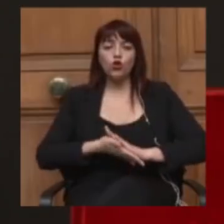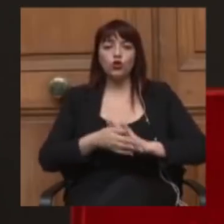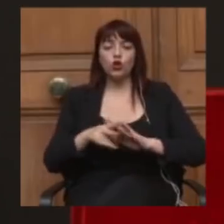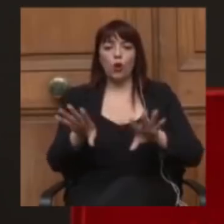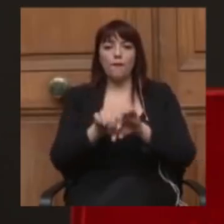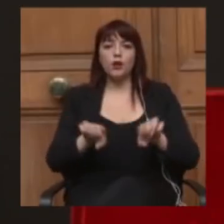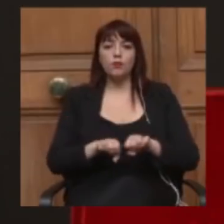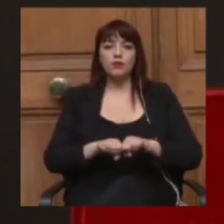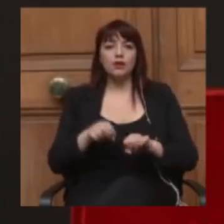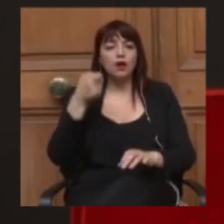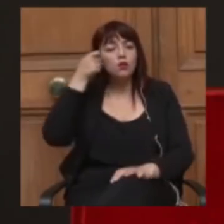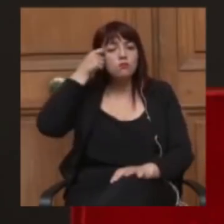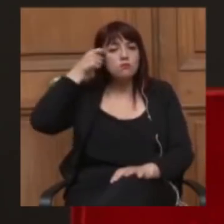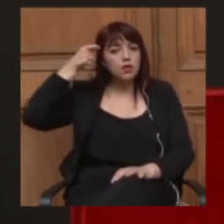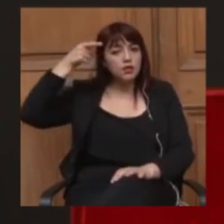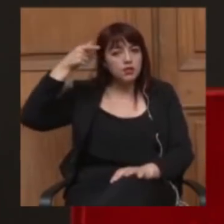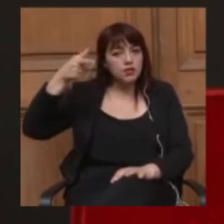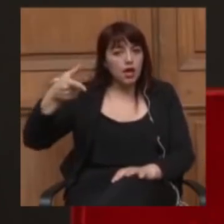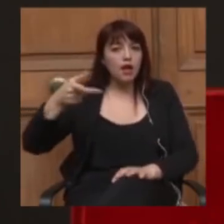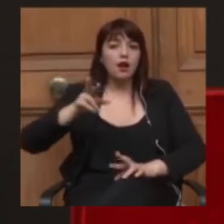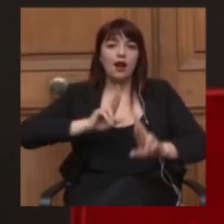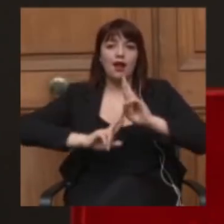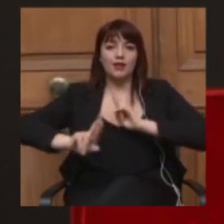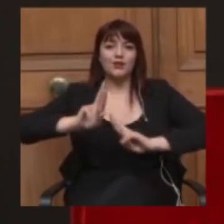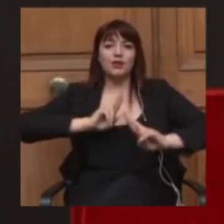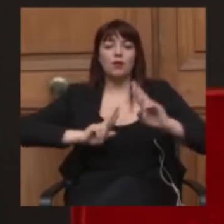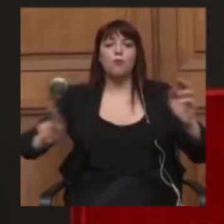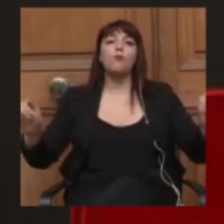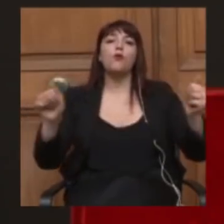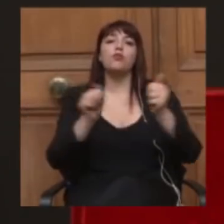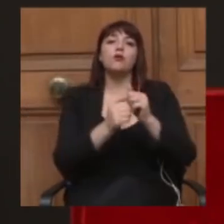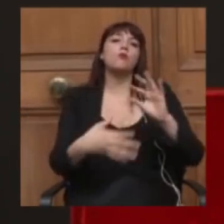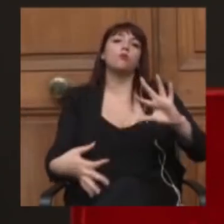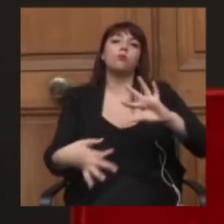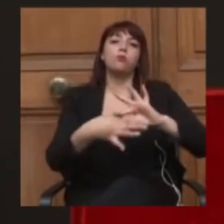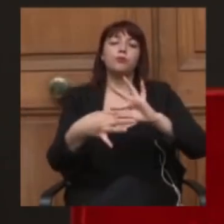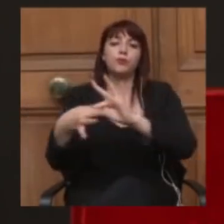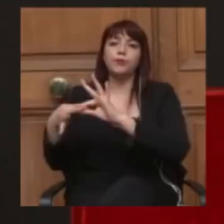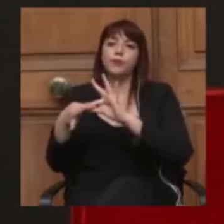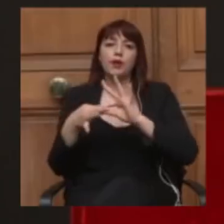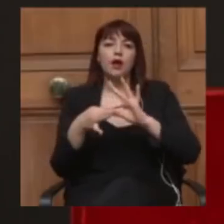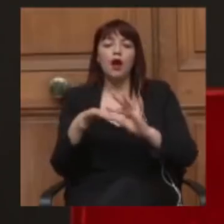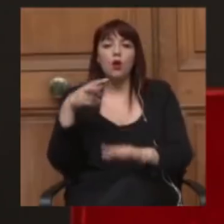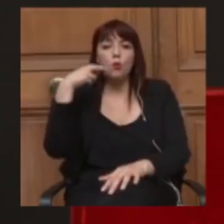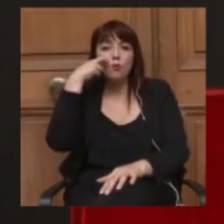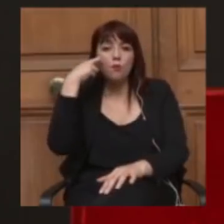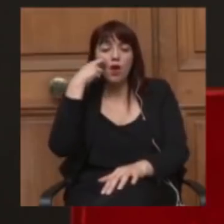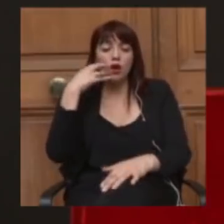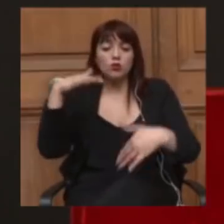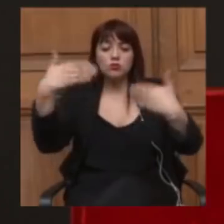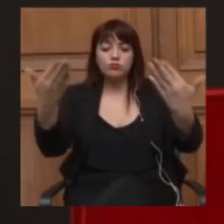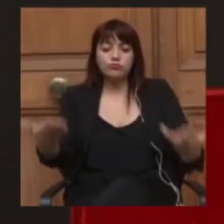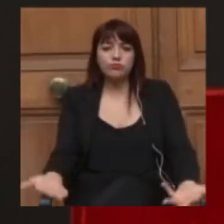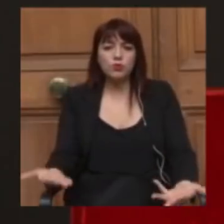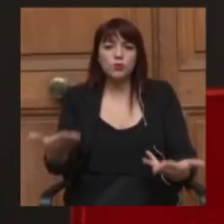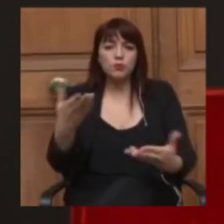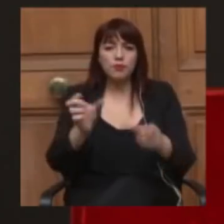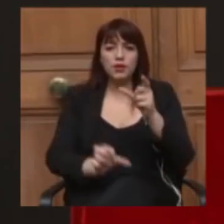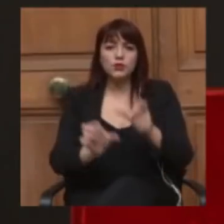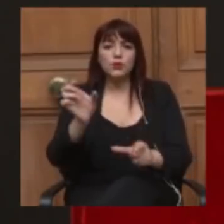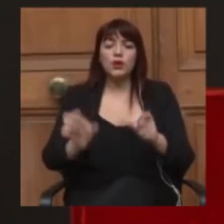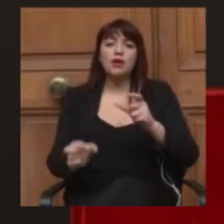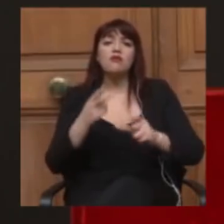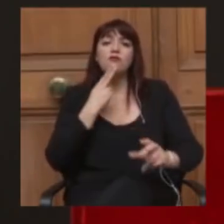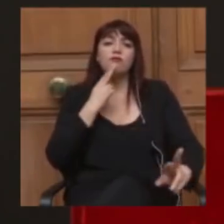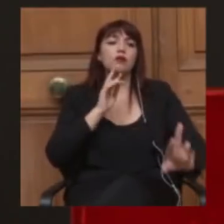of the world can we come to understand humans as living creatures among living creatures, equal and